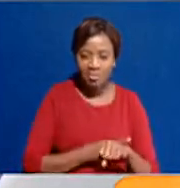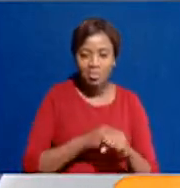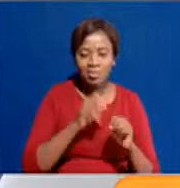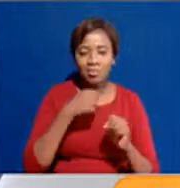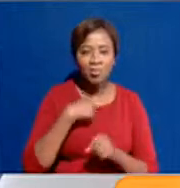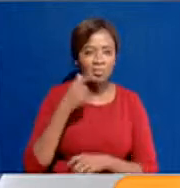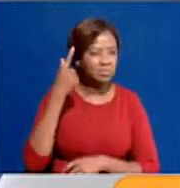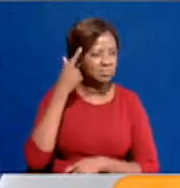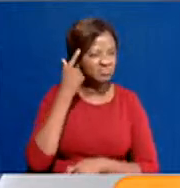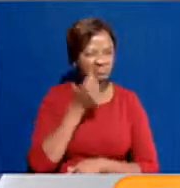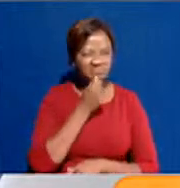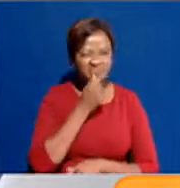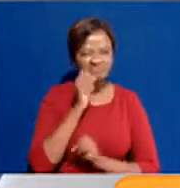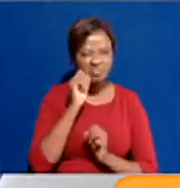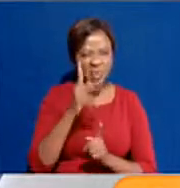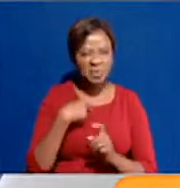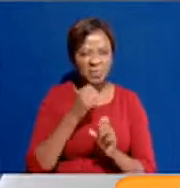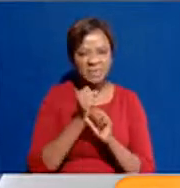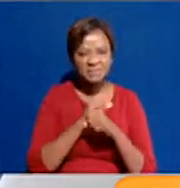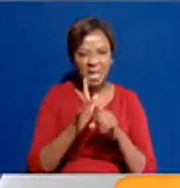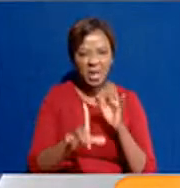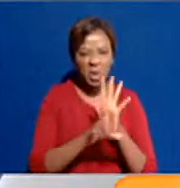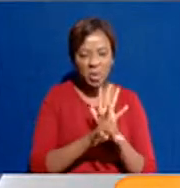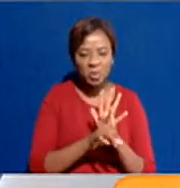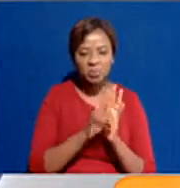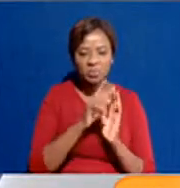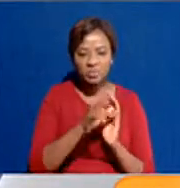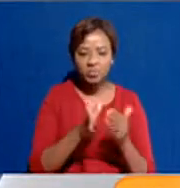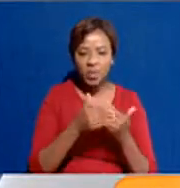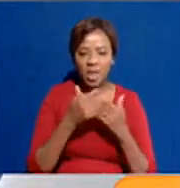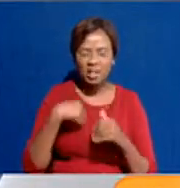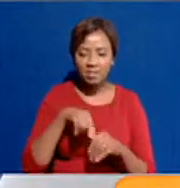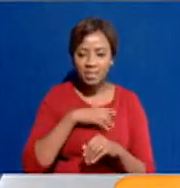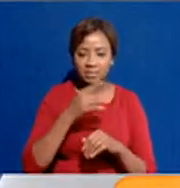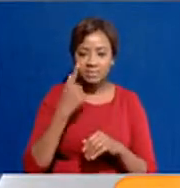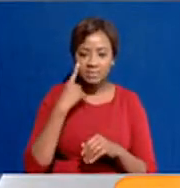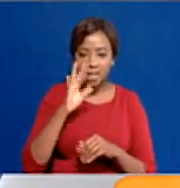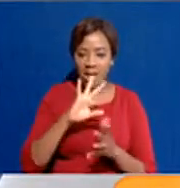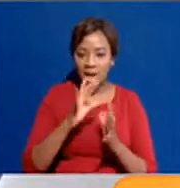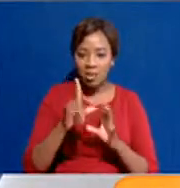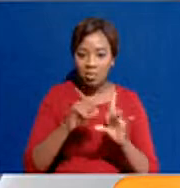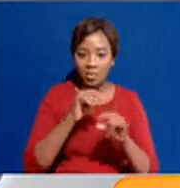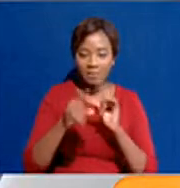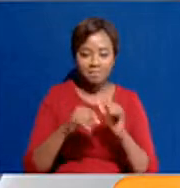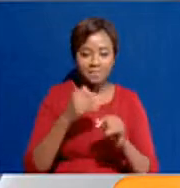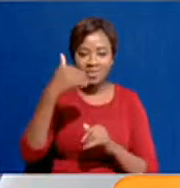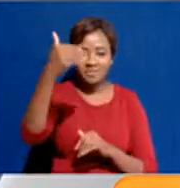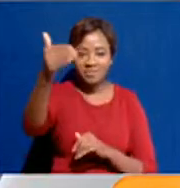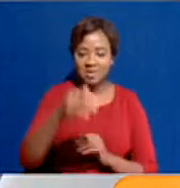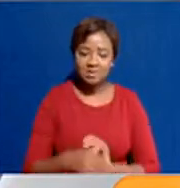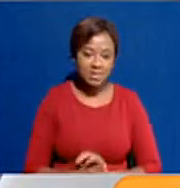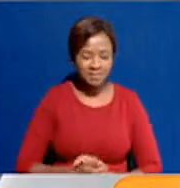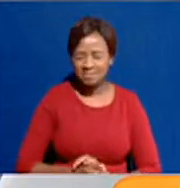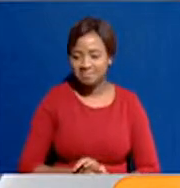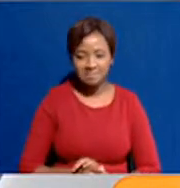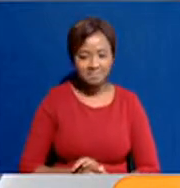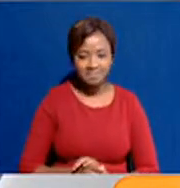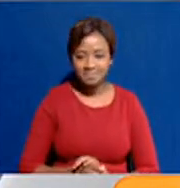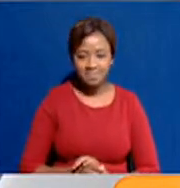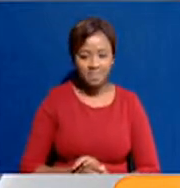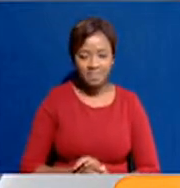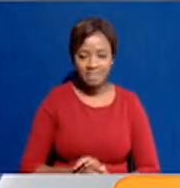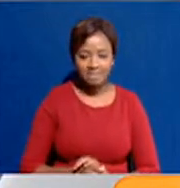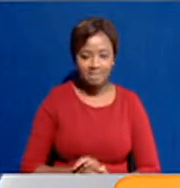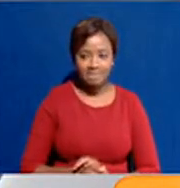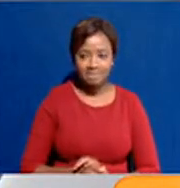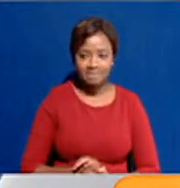for posterity in terms of how we select members of our electoral management body, because that's always been... We don't do posterity. In fact,